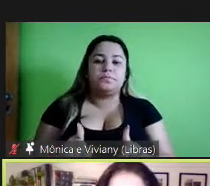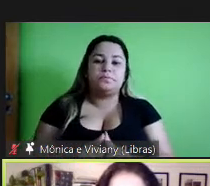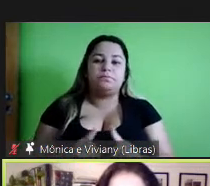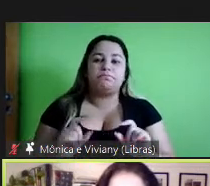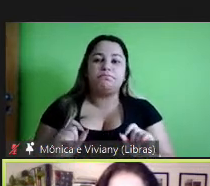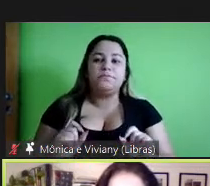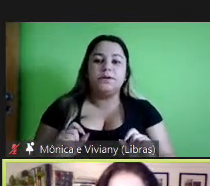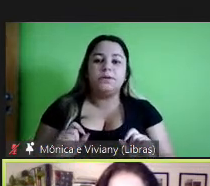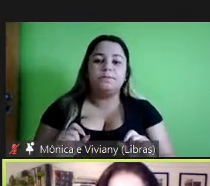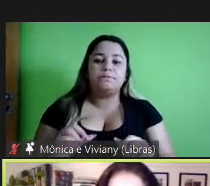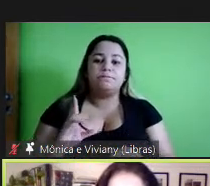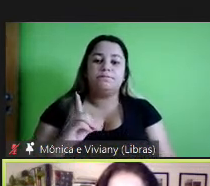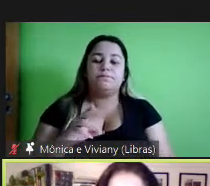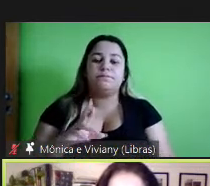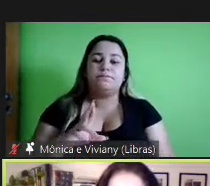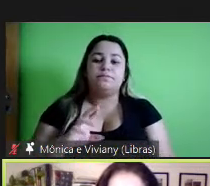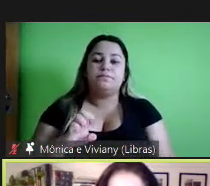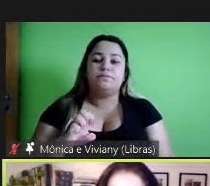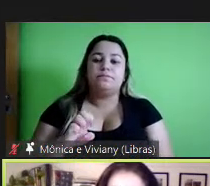summer of this year.